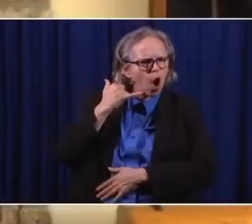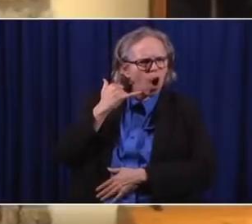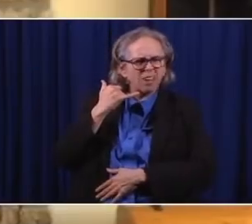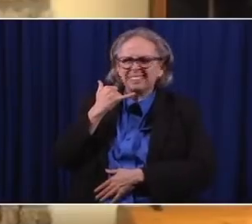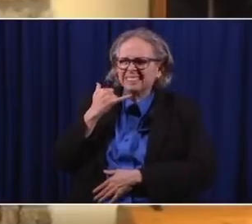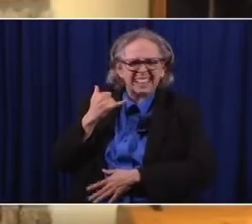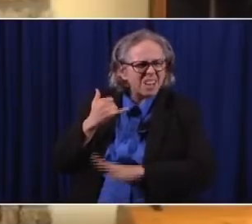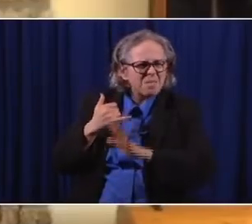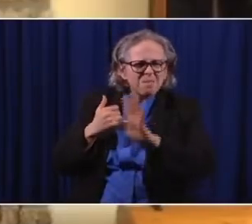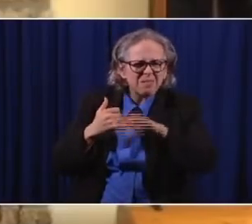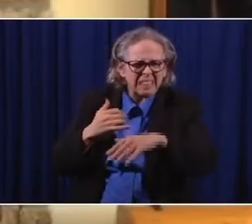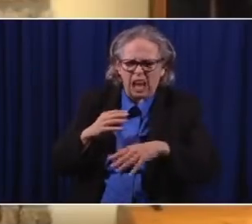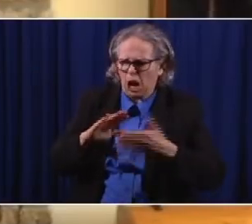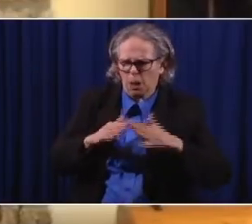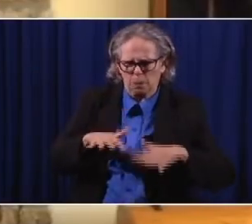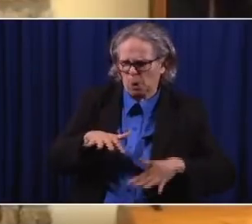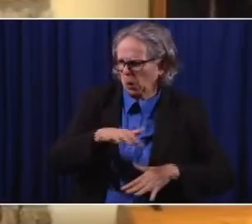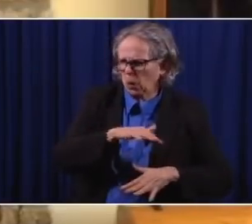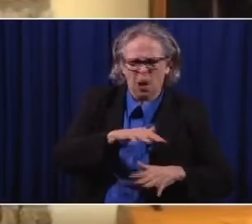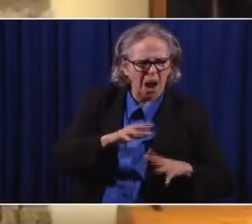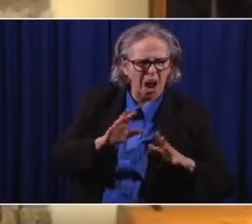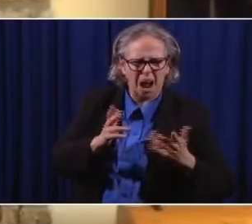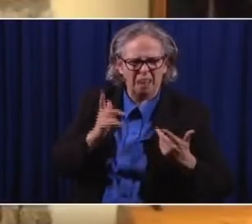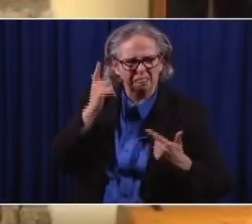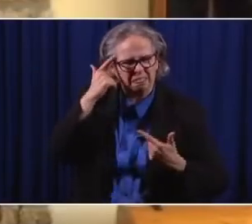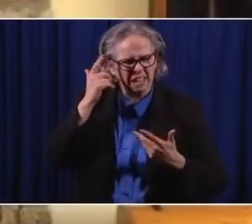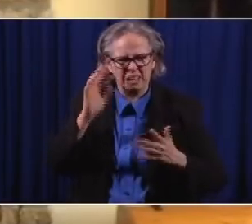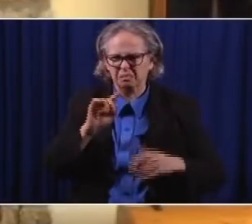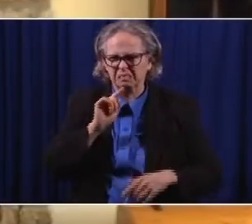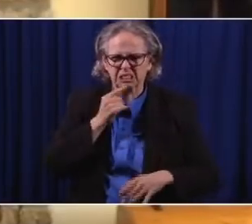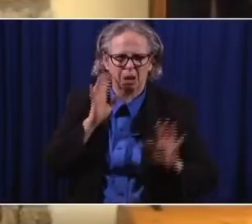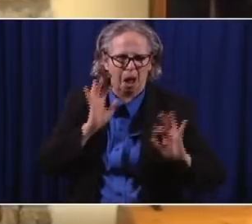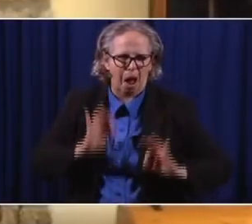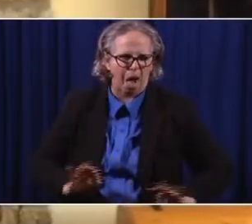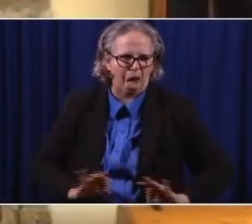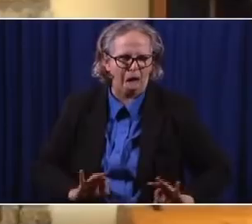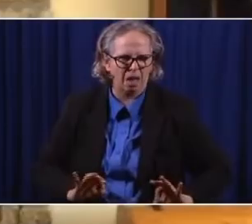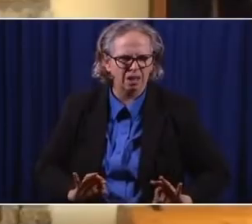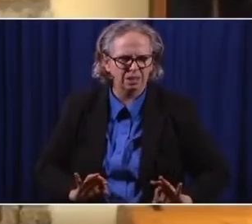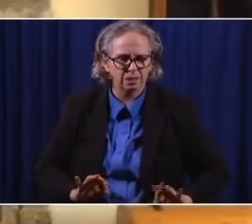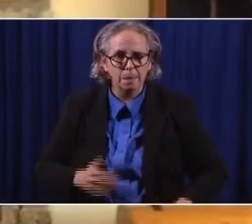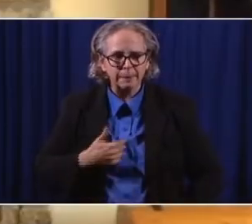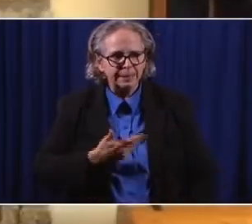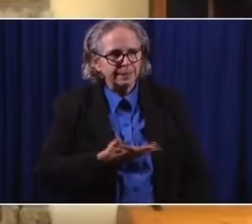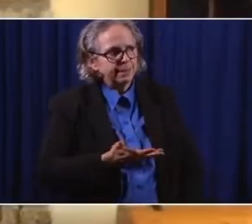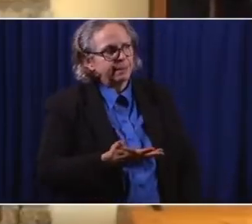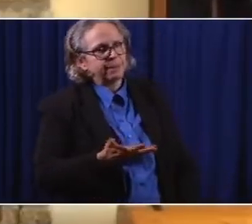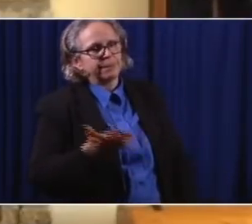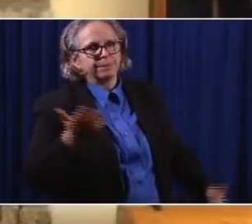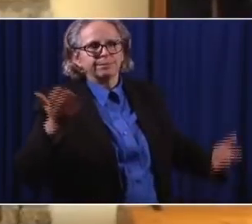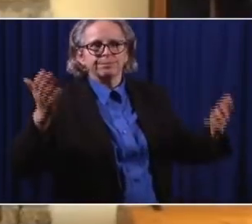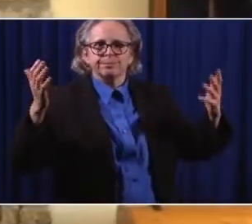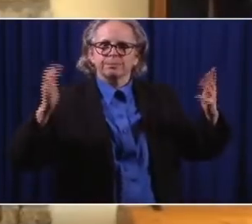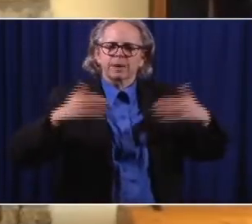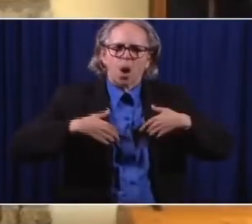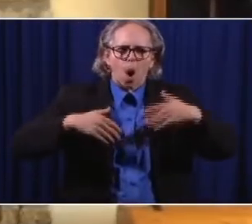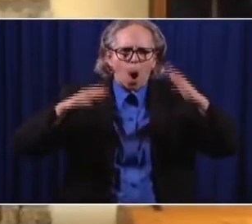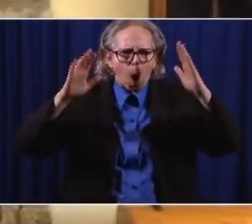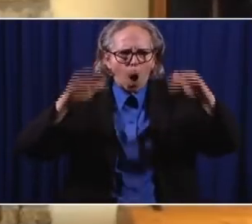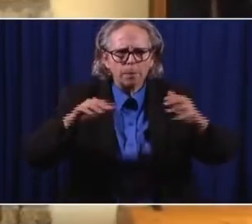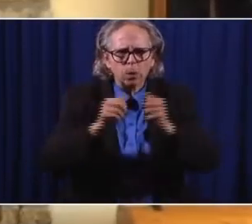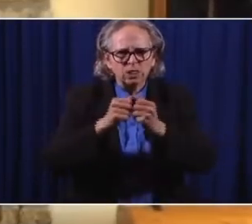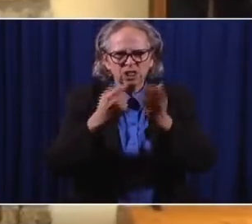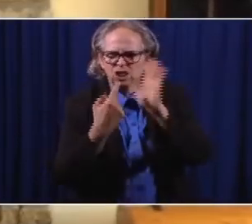take it seriously until they take it seriously. And now they're starting to take it seriously. And I would hope that, as I started the press conference